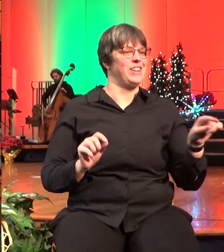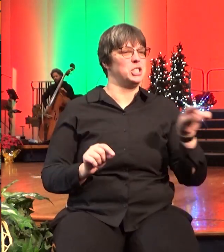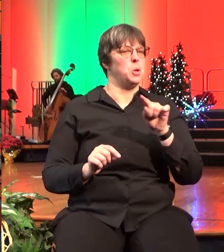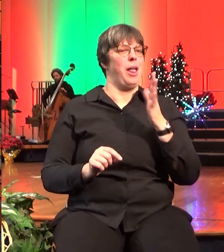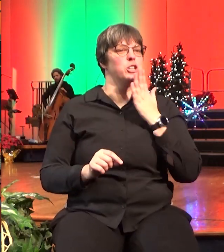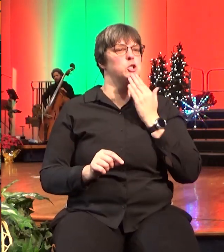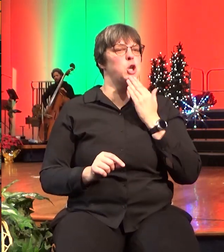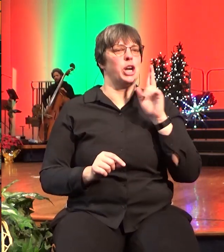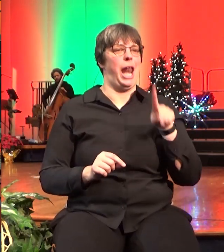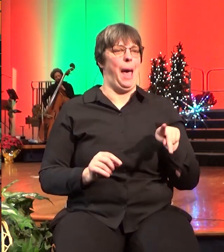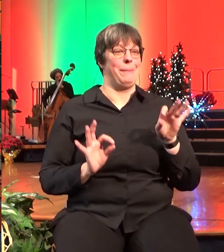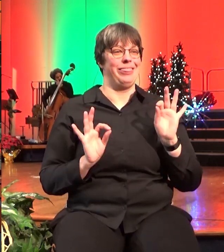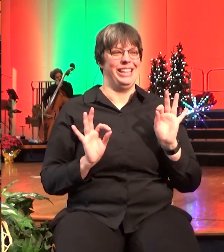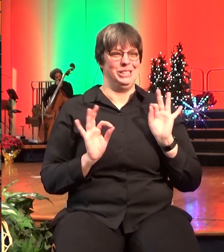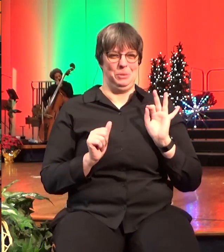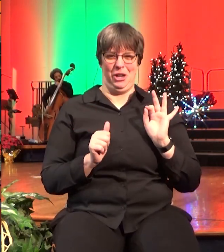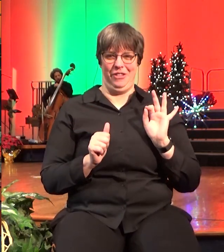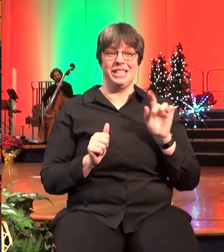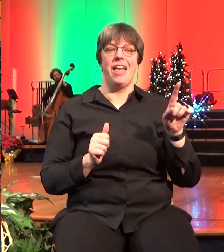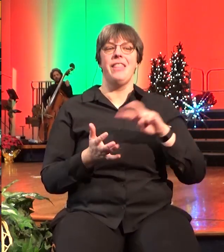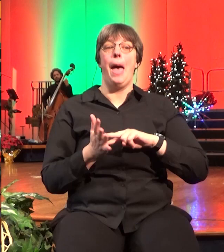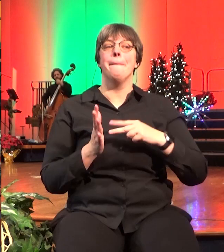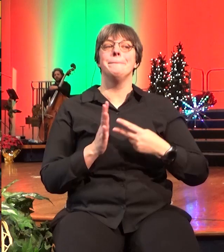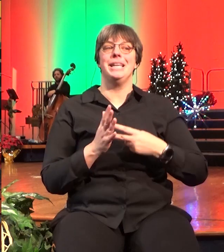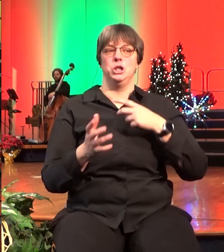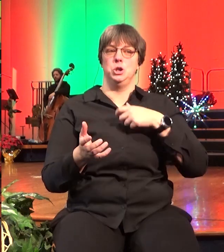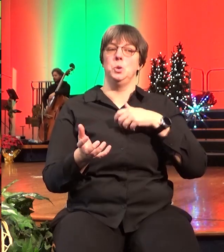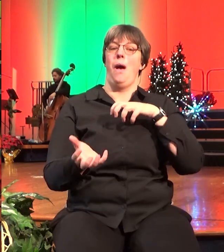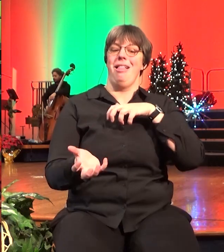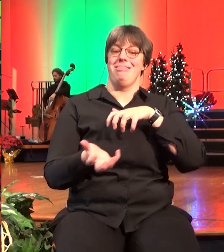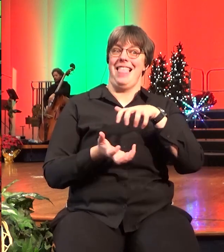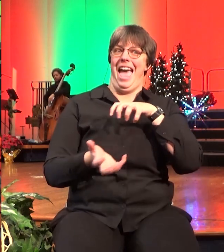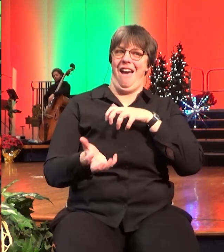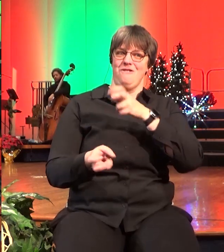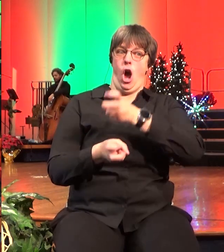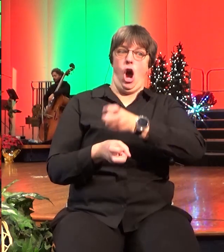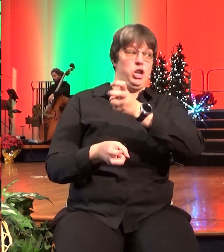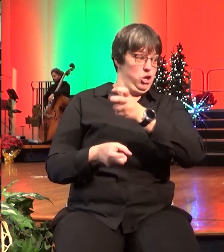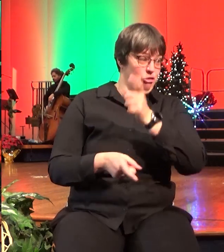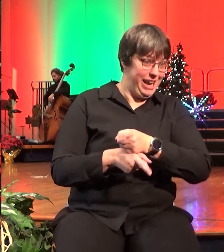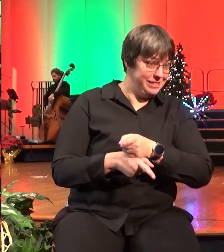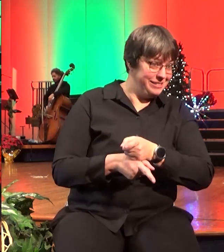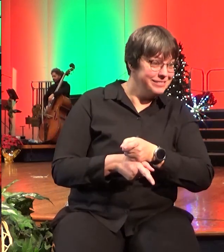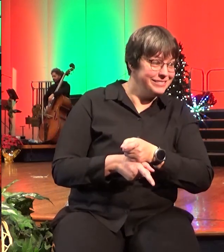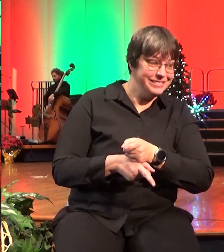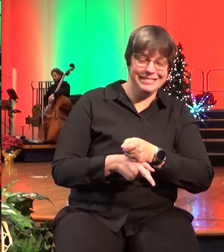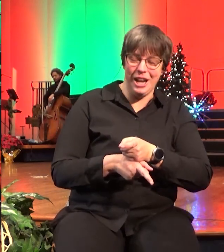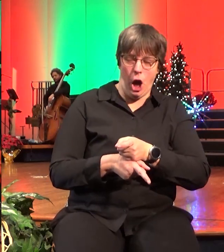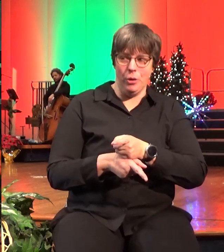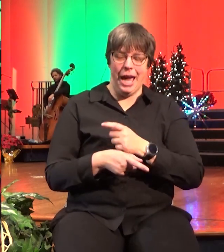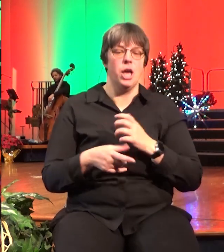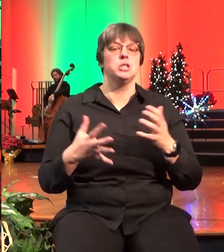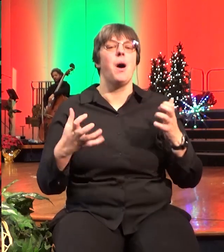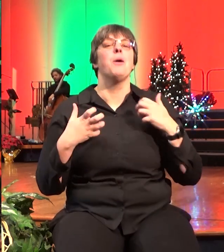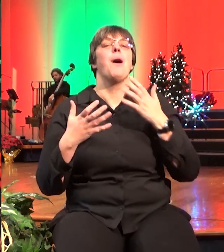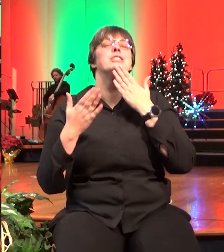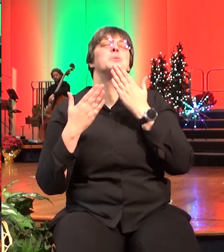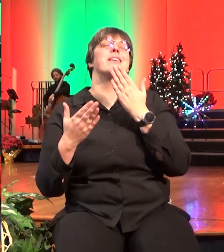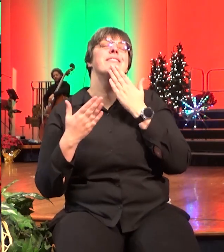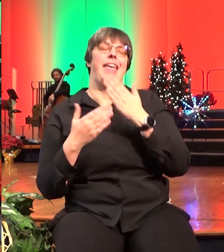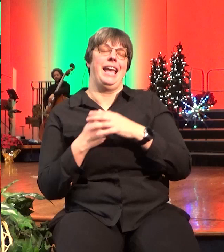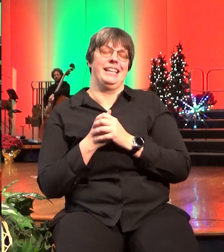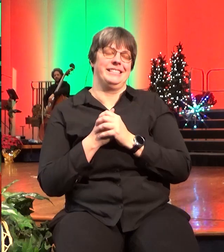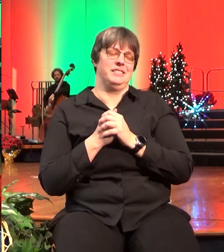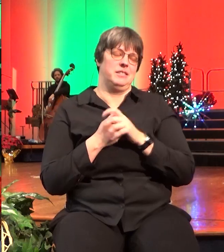That's good. That means you laugh harder at their jokes when you're all glutened and sugared up, right? So I want to just give thanks.